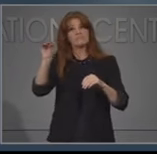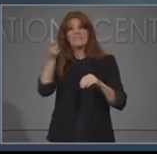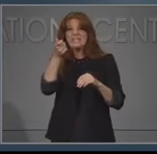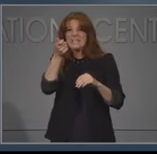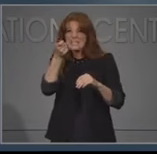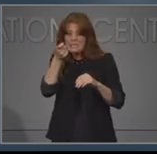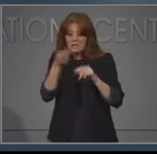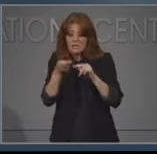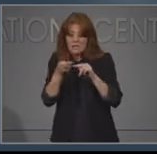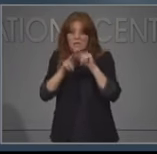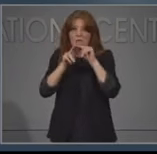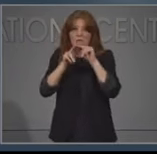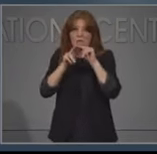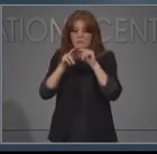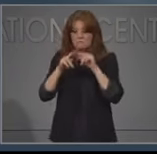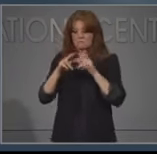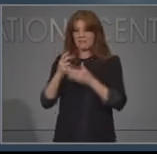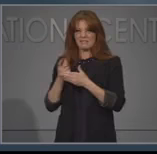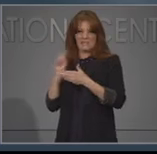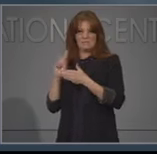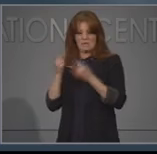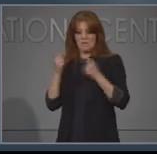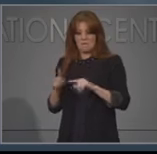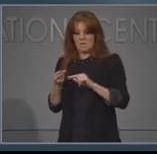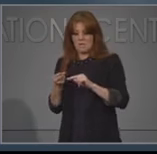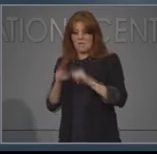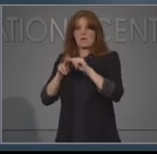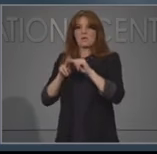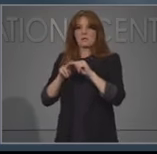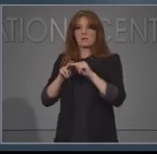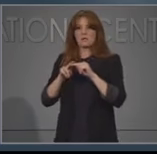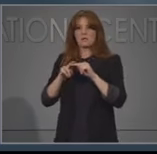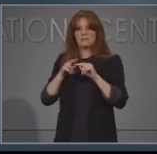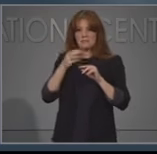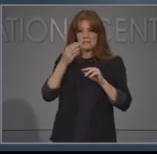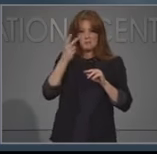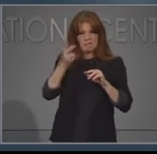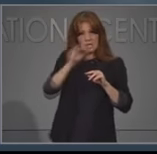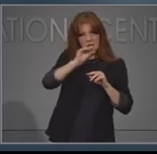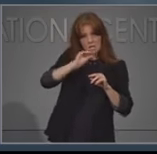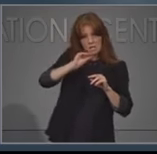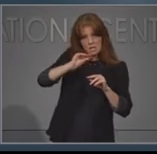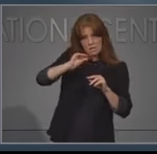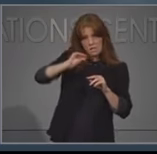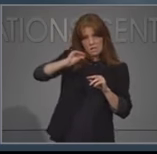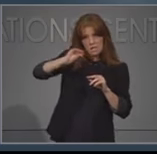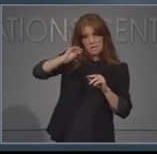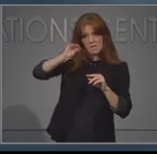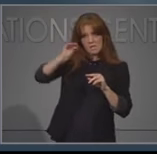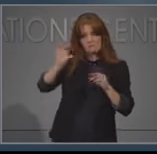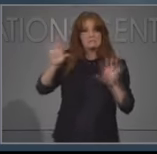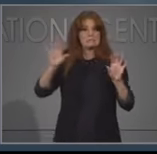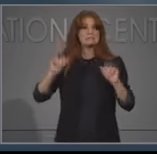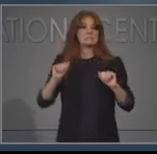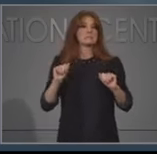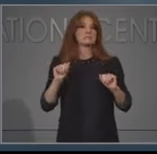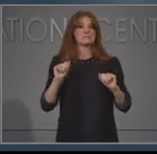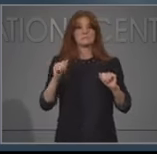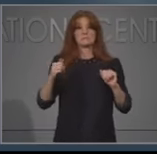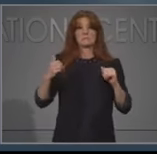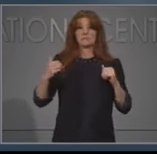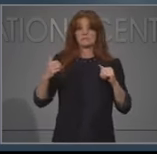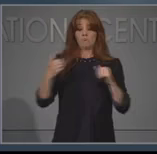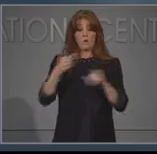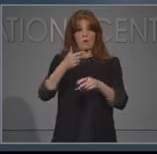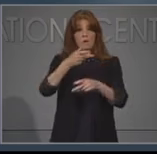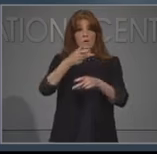small increase in the last week. You see that yellow line with a starting to creep up. We continue to have capacity